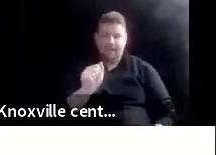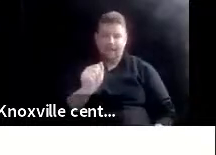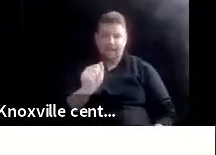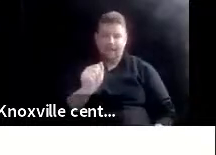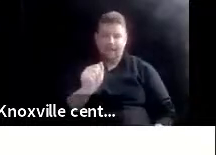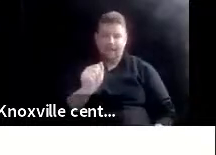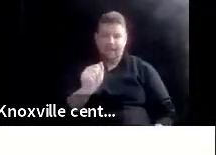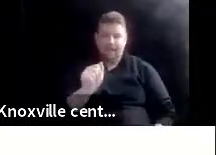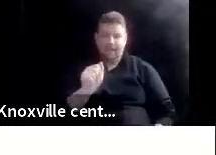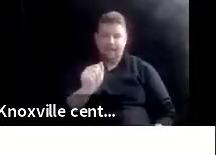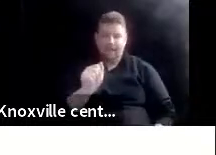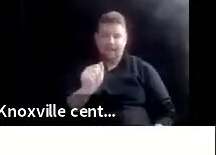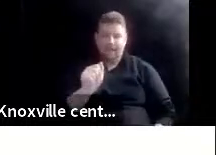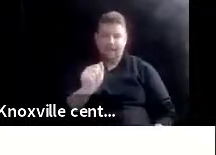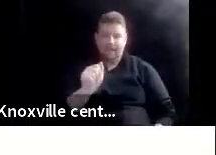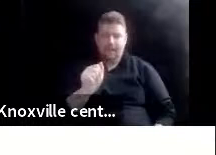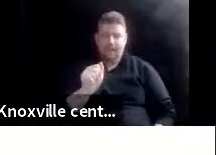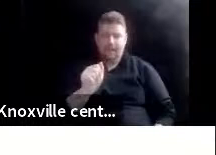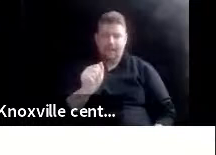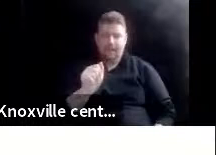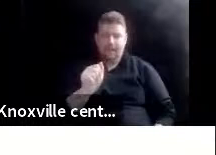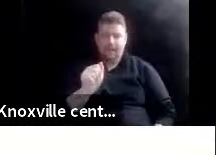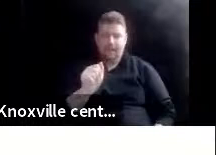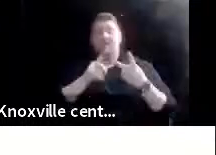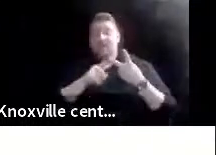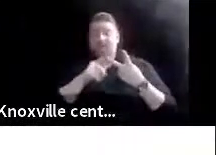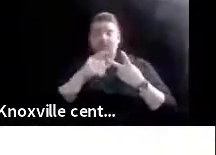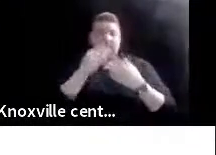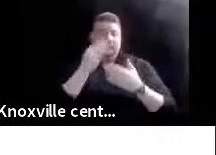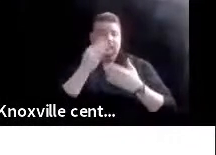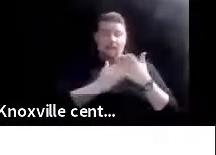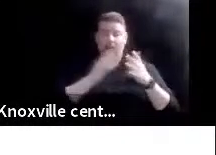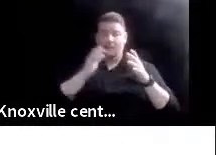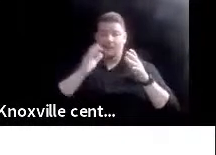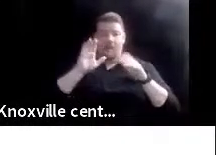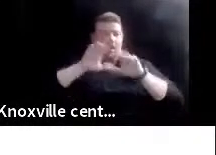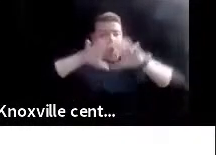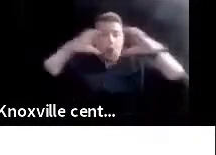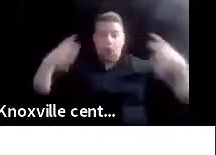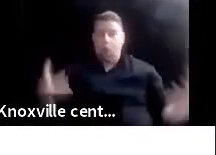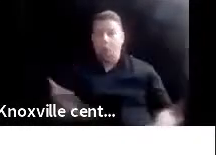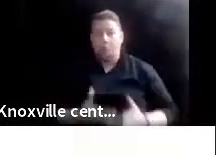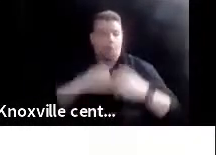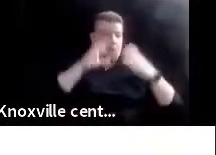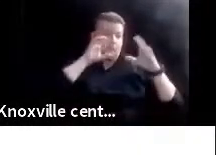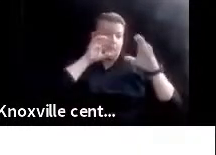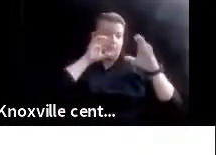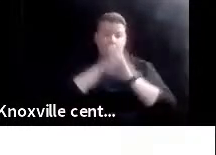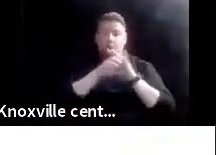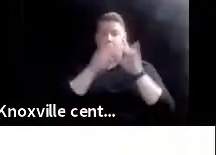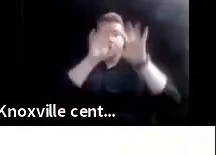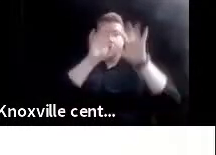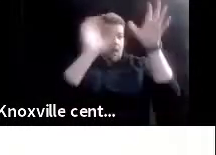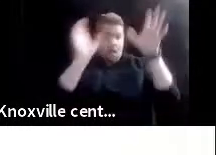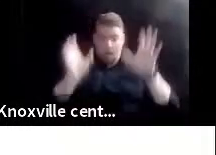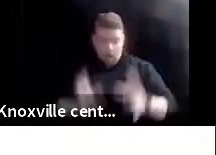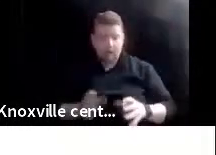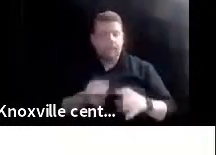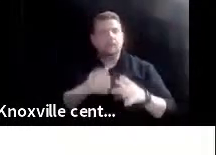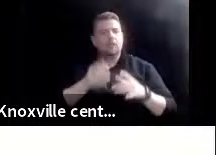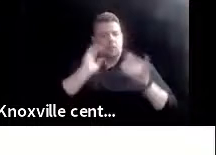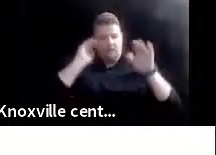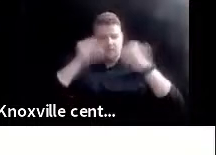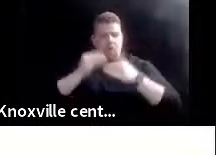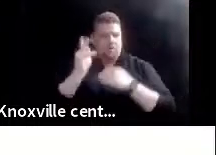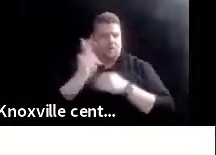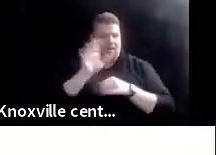sets contain, and the other one contains an entire global picture. None of this